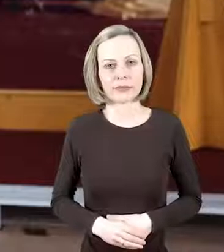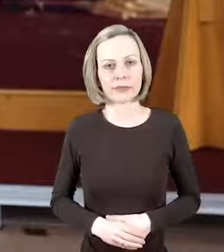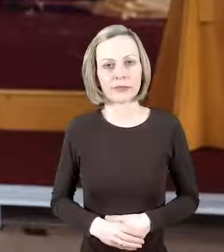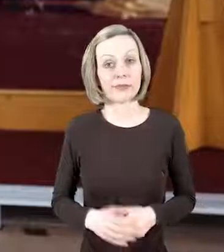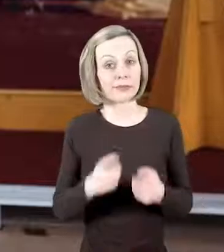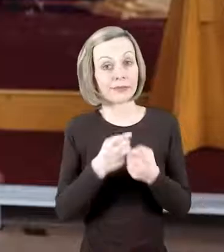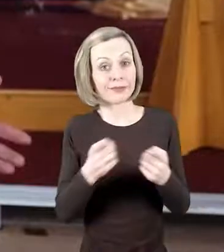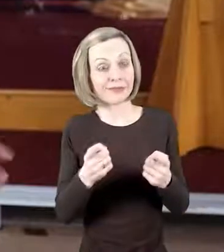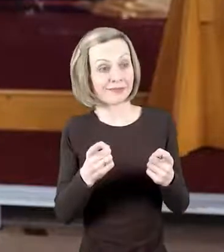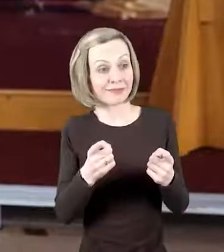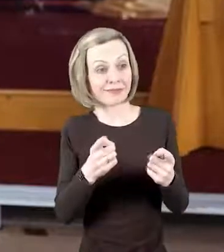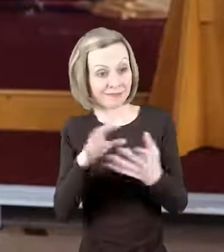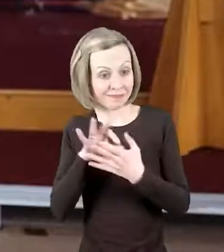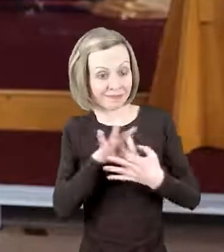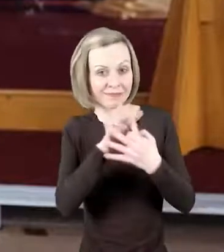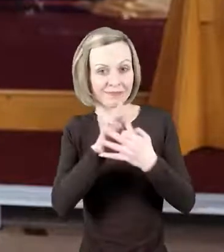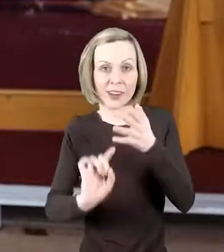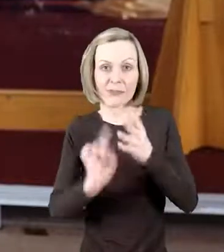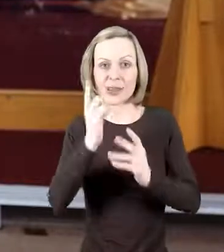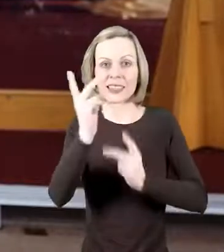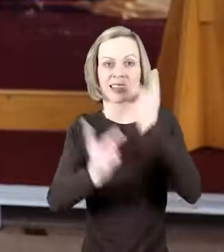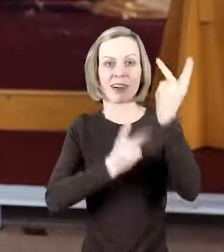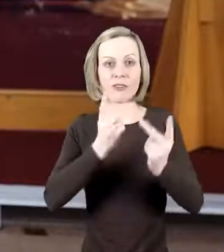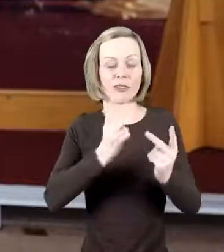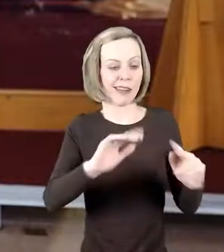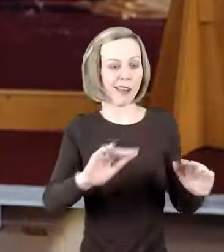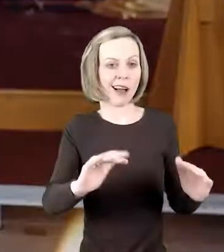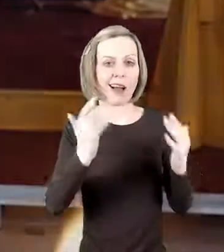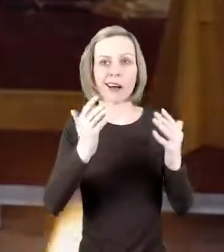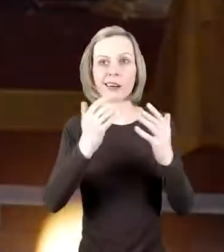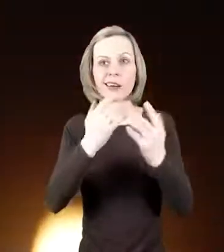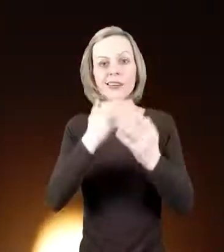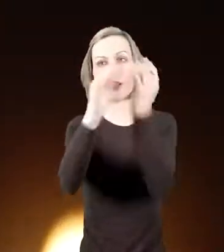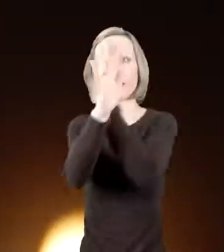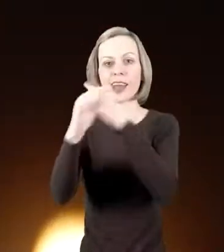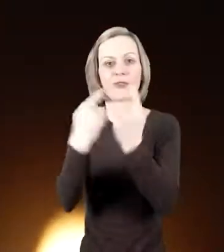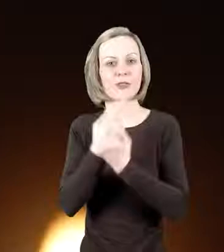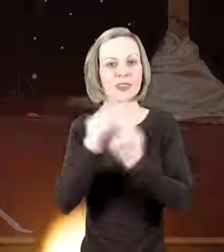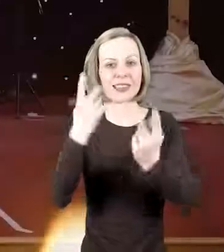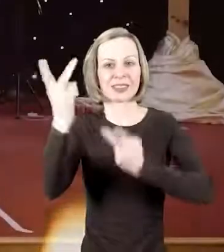So do join in with our first carol this morning, Hark the Herald Angels Sing.